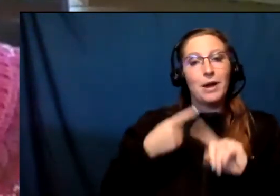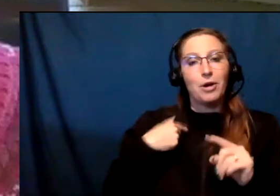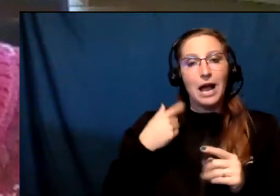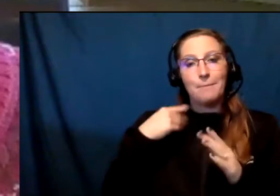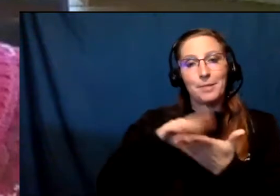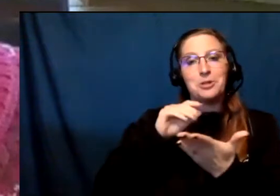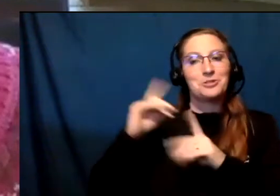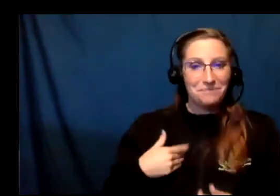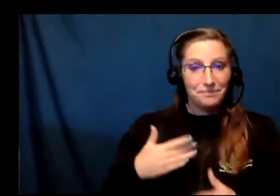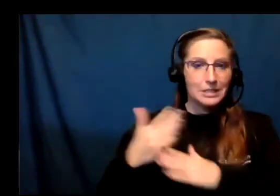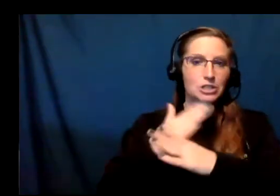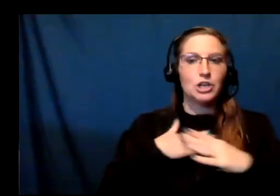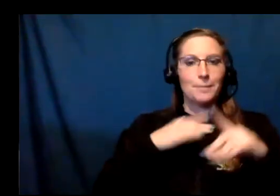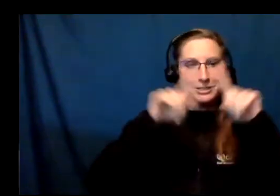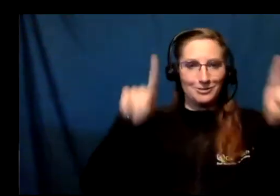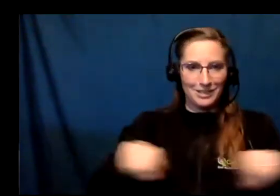my screen.